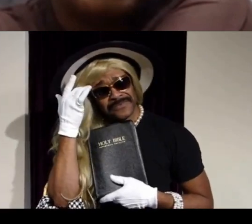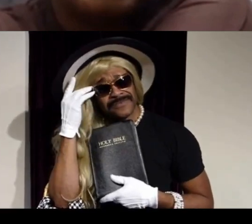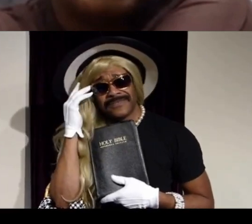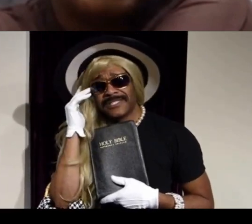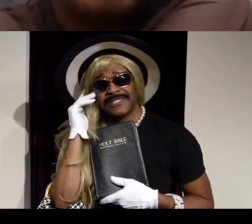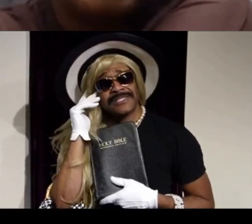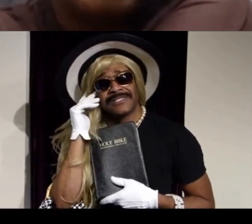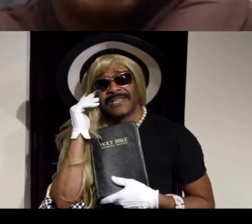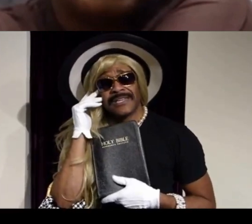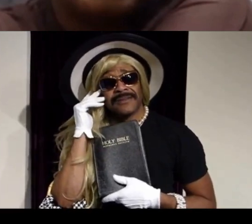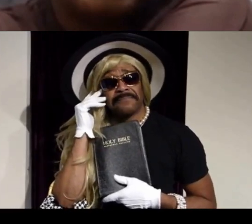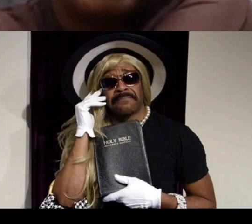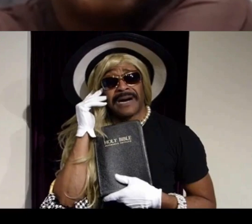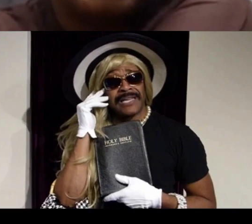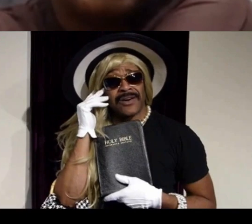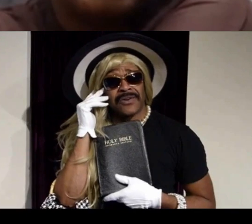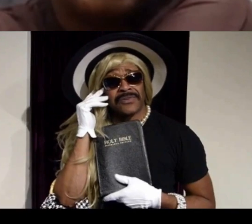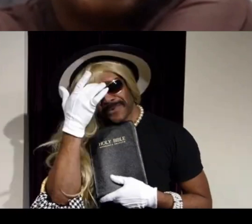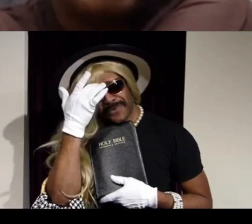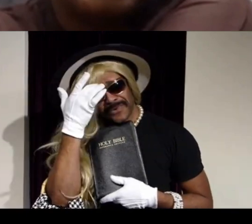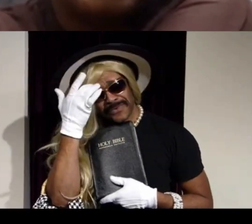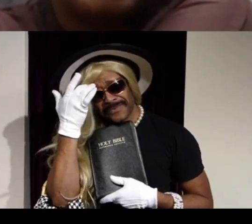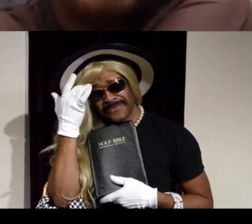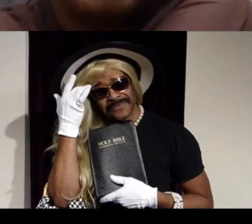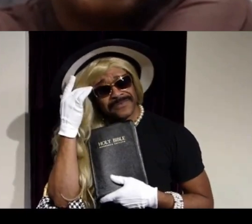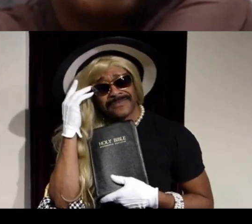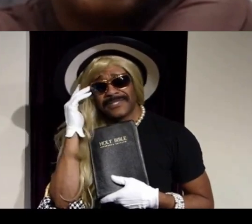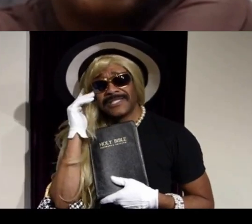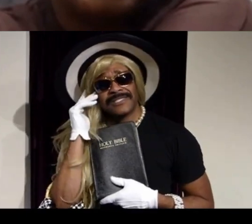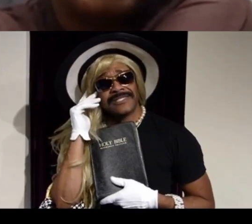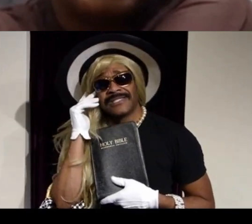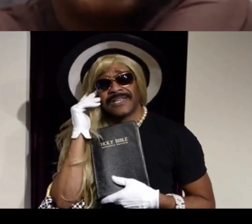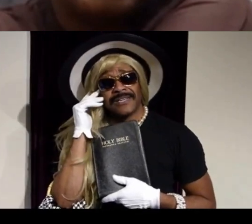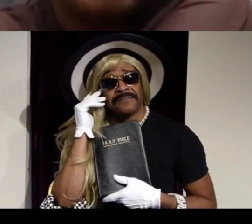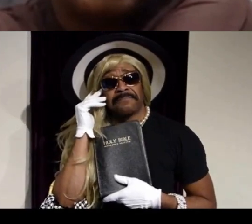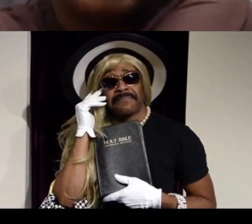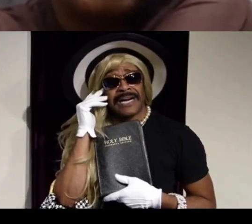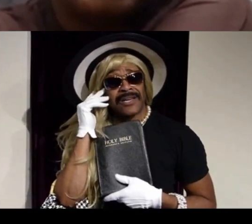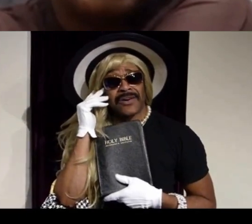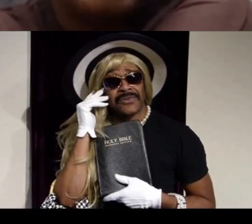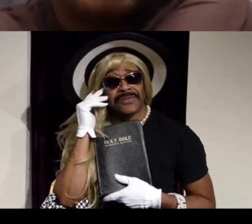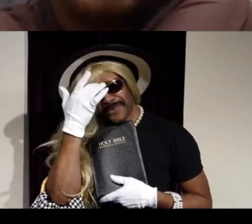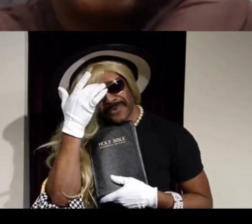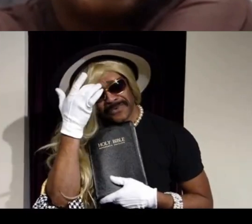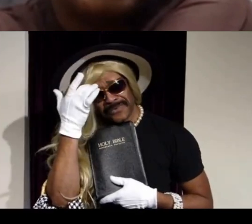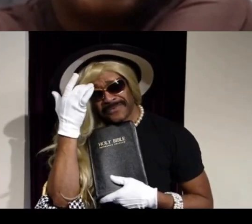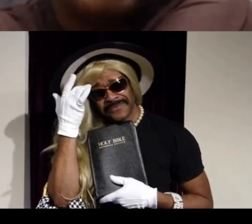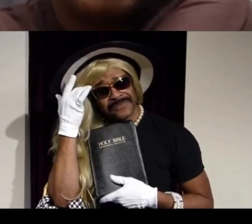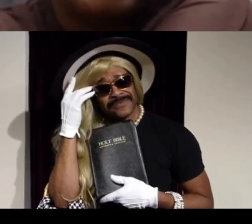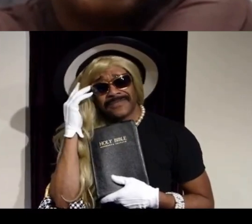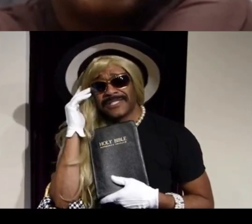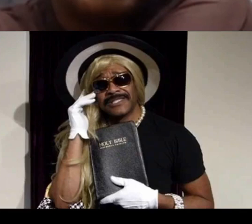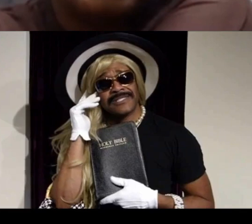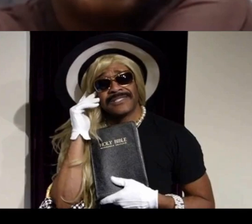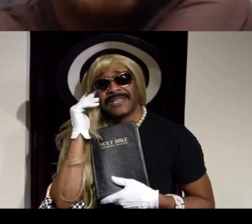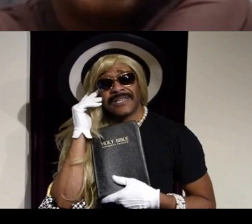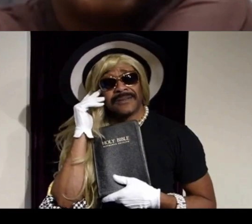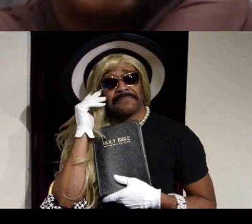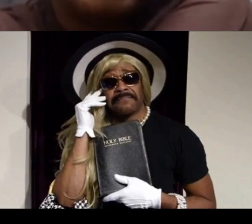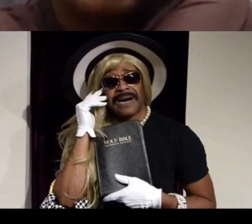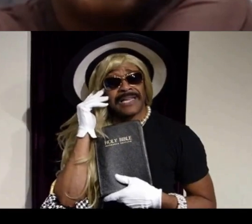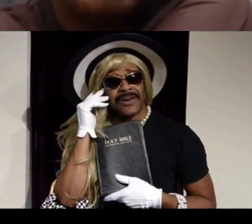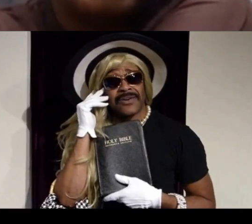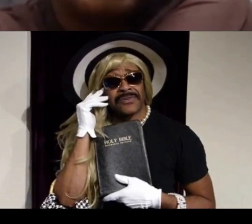I'm not believing the domestic violence. I hate to feel bad, but once again, you making Chris look dumb. And also,